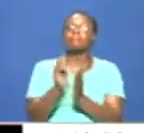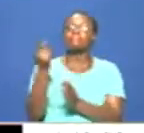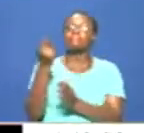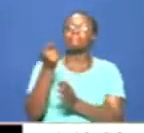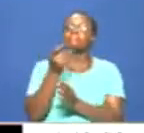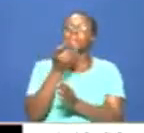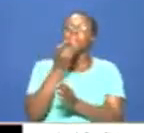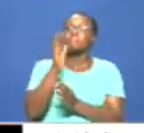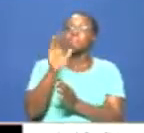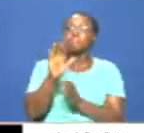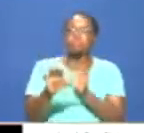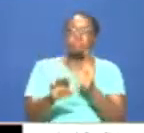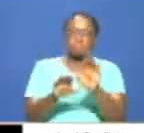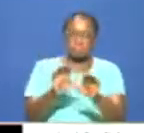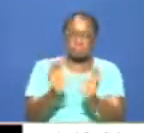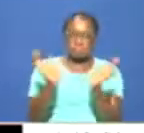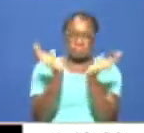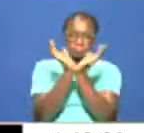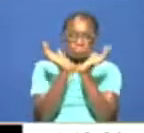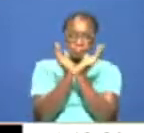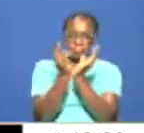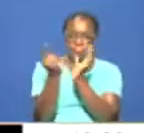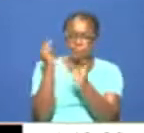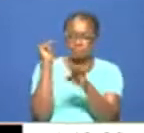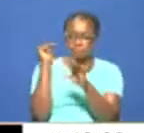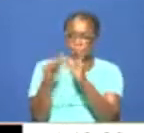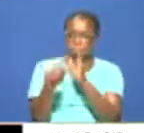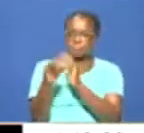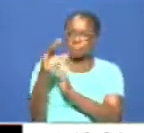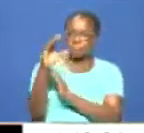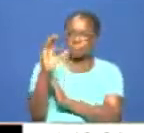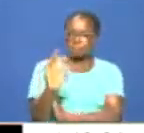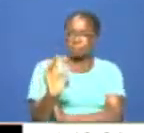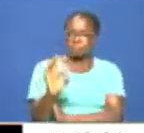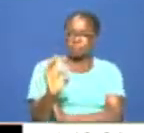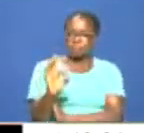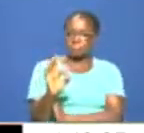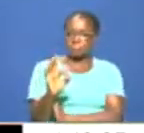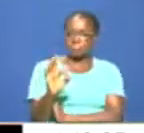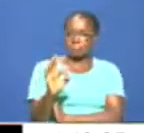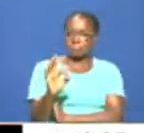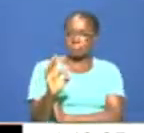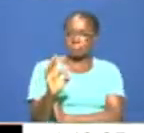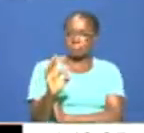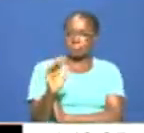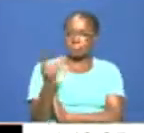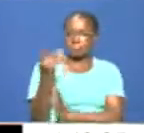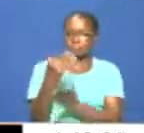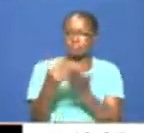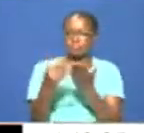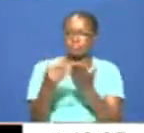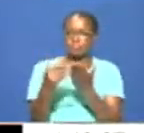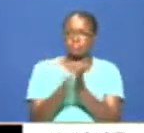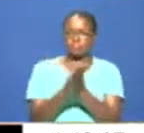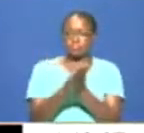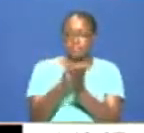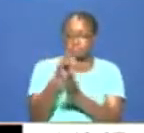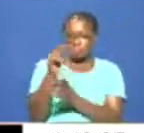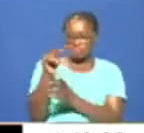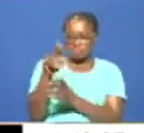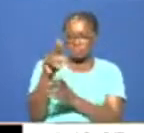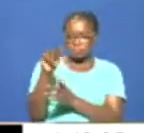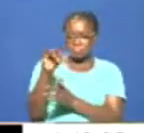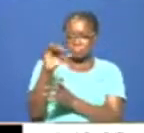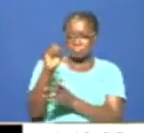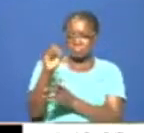Amen Harzi scored the lone goal for CS Sfaxien from the spot in the first half to guide the Tunisian outfit to the group